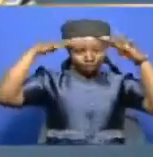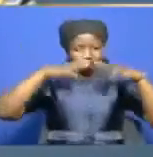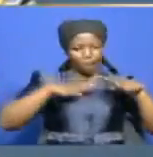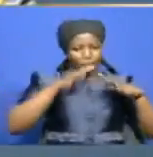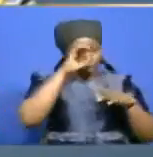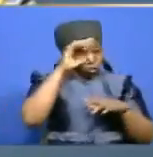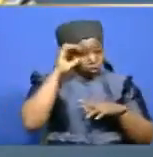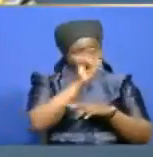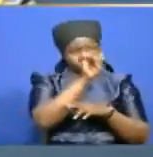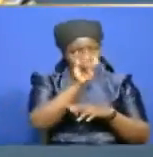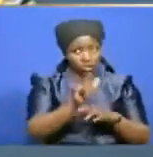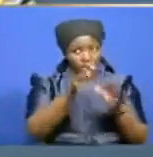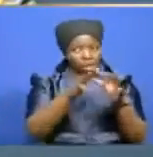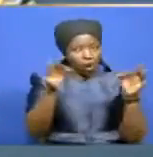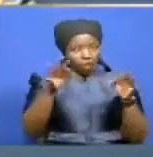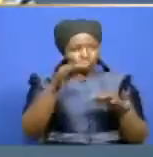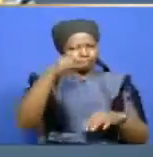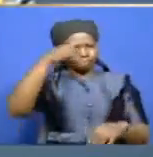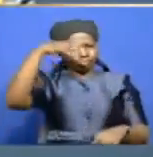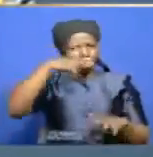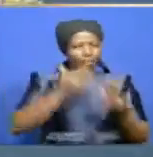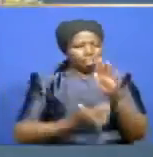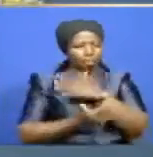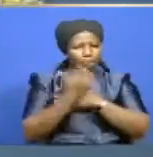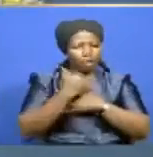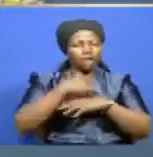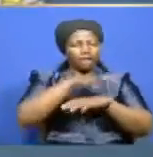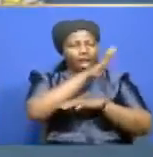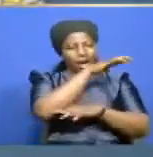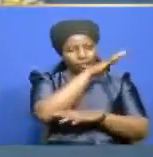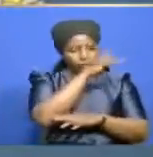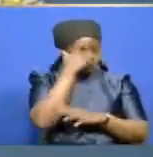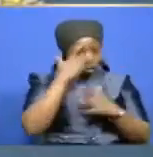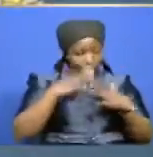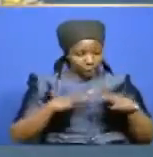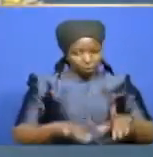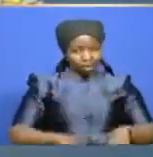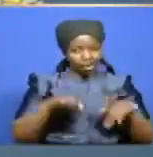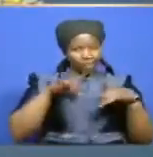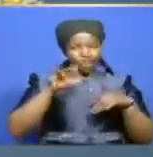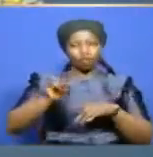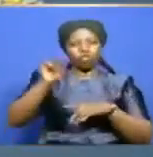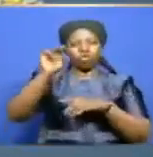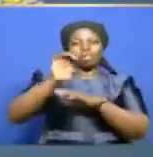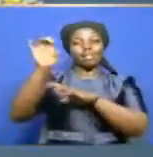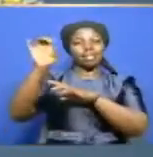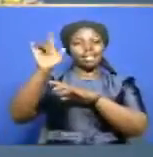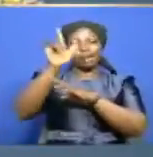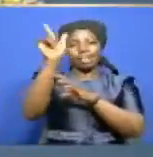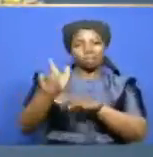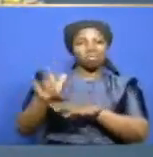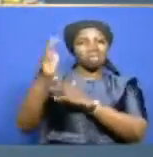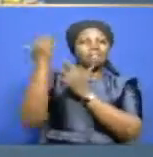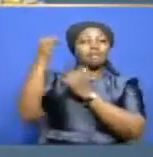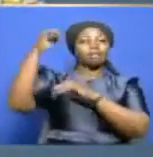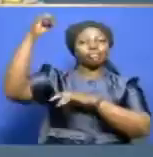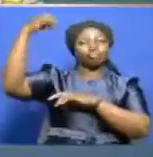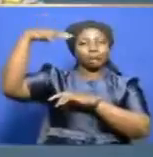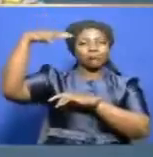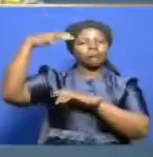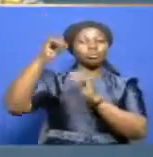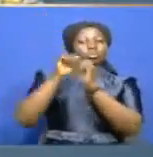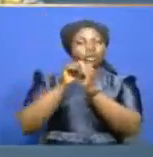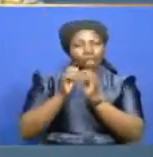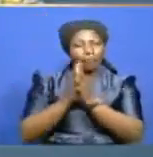the longest sunshine in the morning. In the afternoon, for residents of the northeastern region, expect sunny intervals